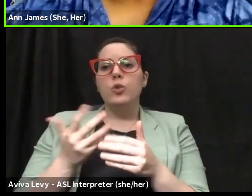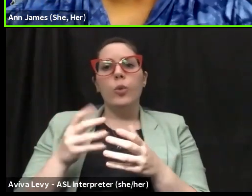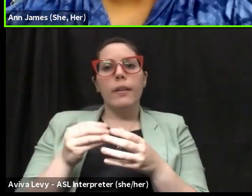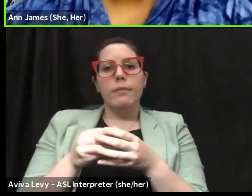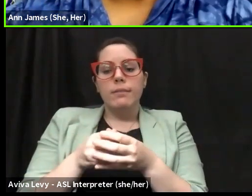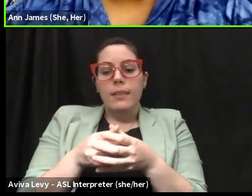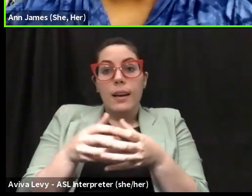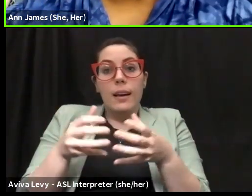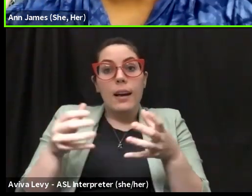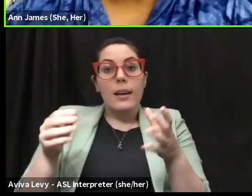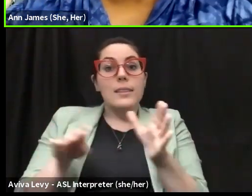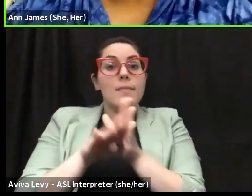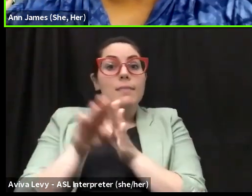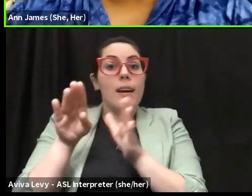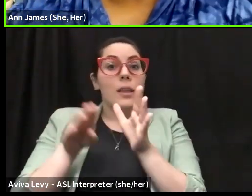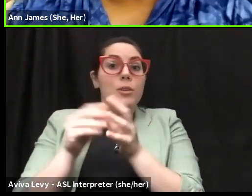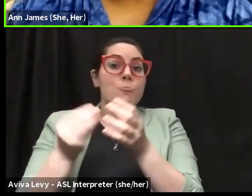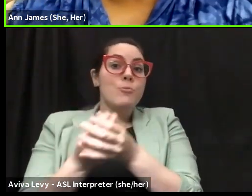blooming.